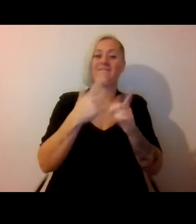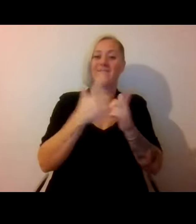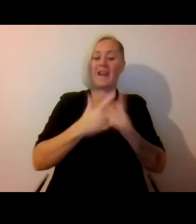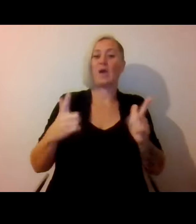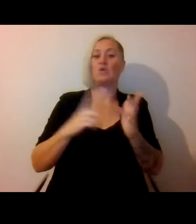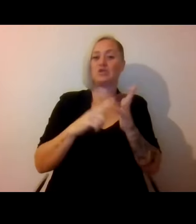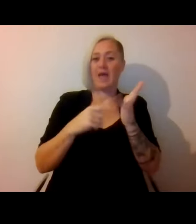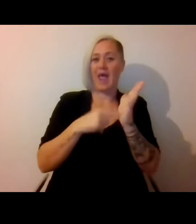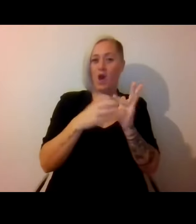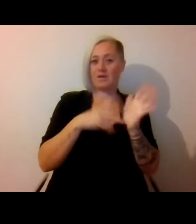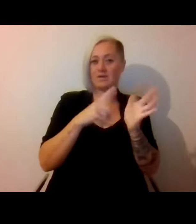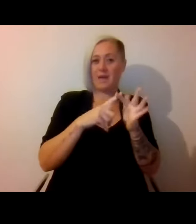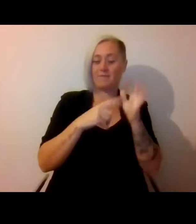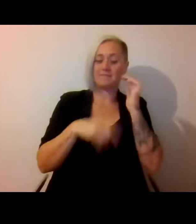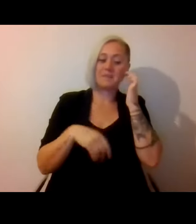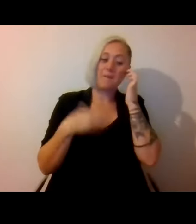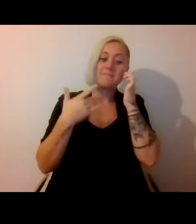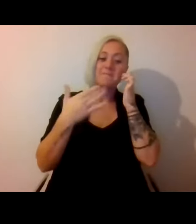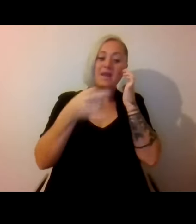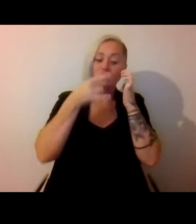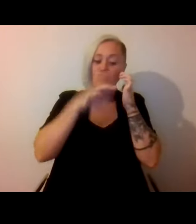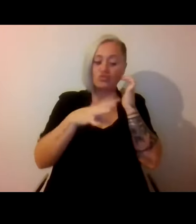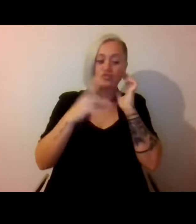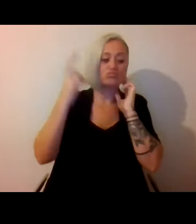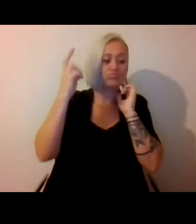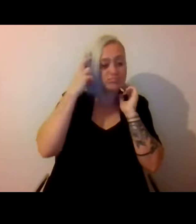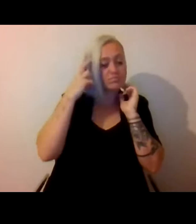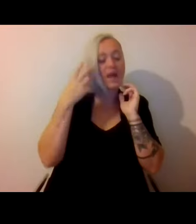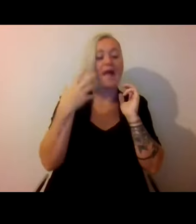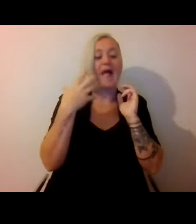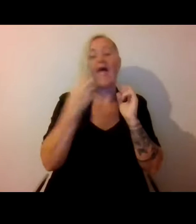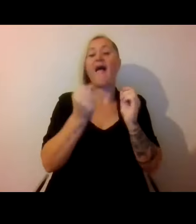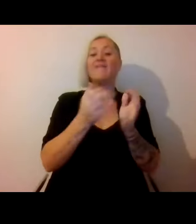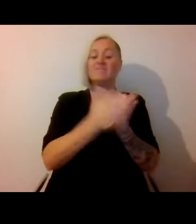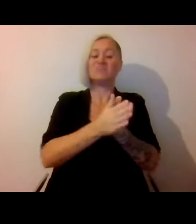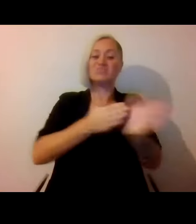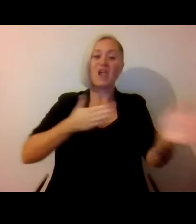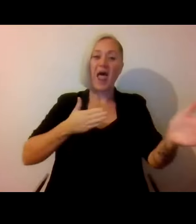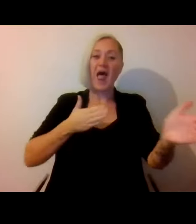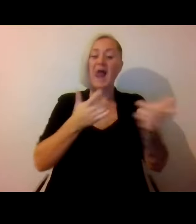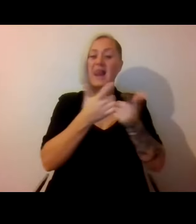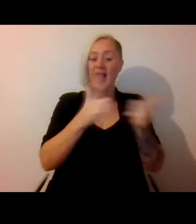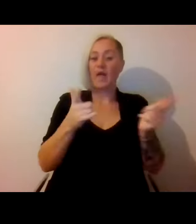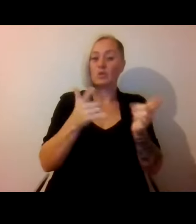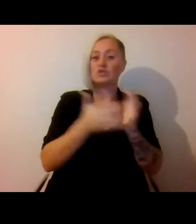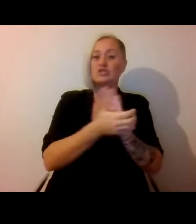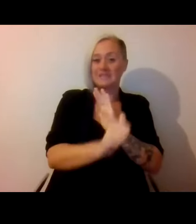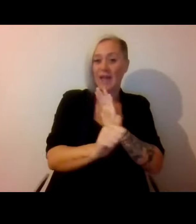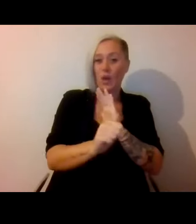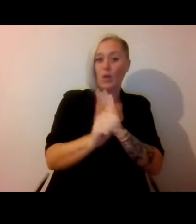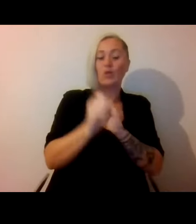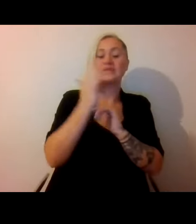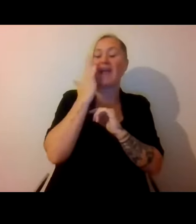are significantly delayed in language skills despite the use of cochlear